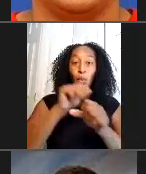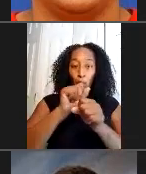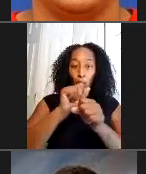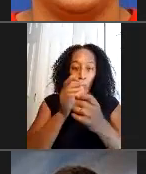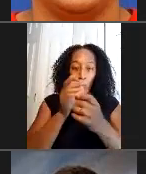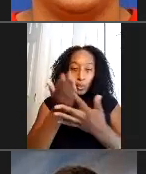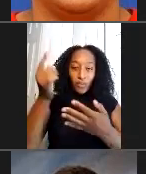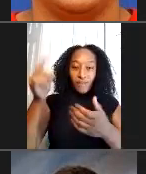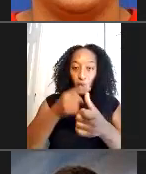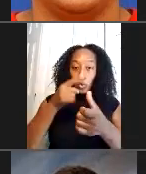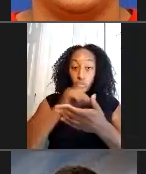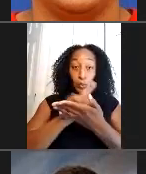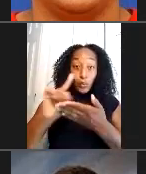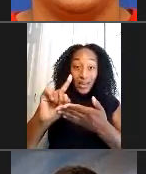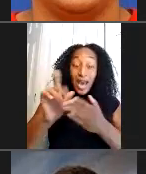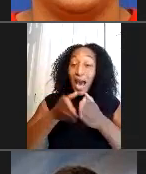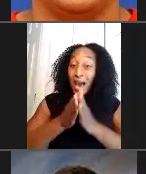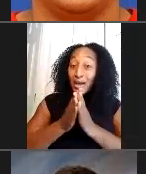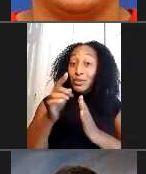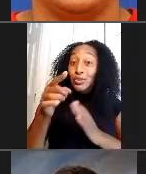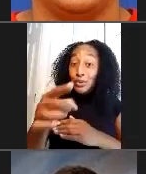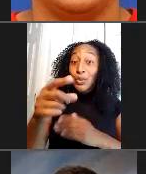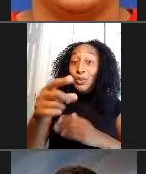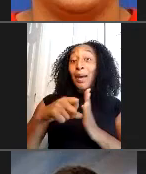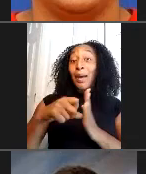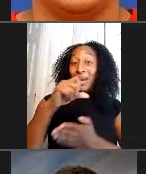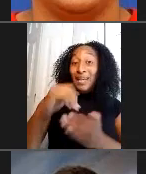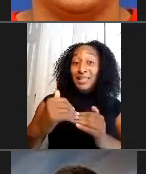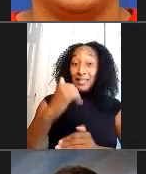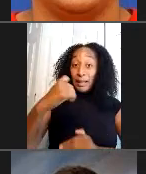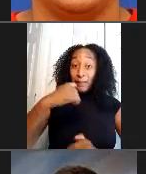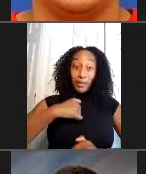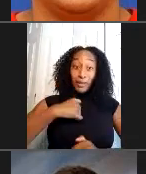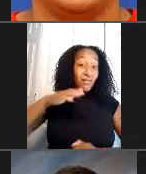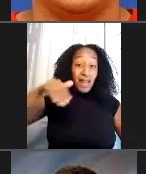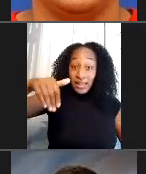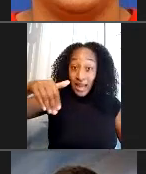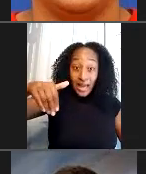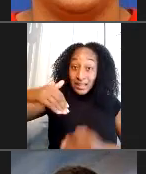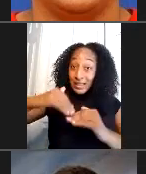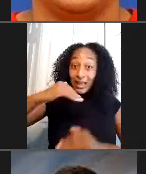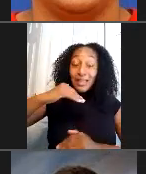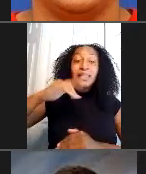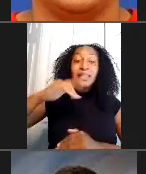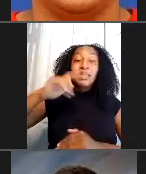I asked you to send this page to me. So if you've not done so, you still have that left on your plate to